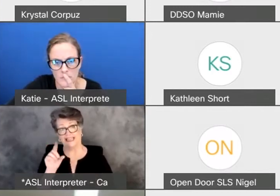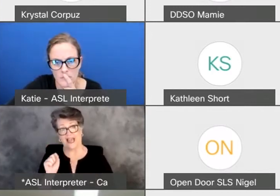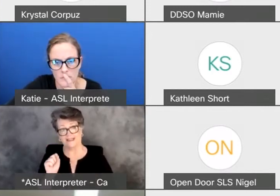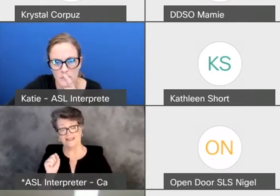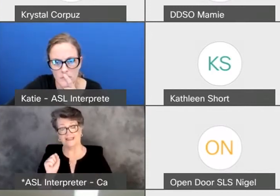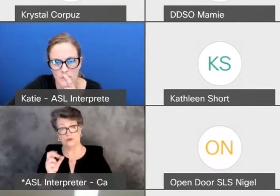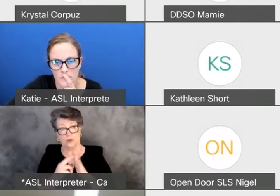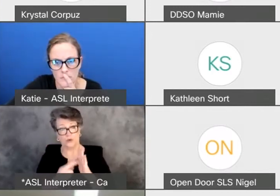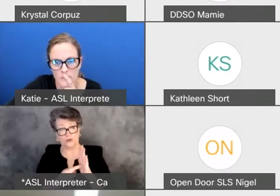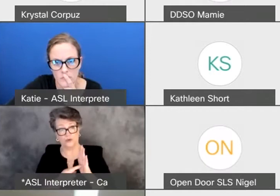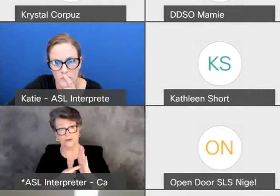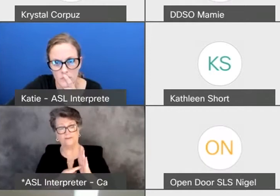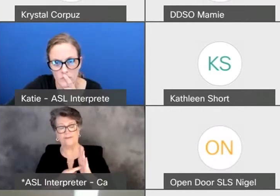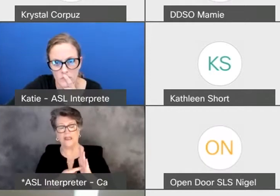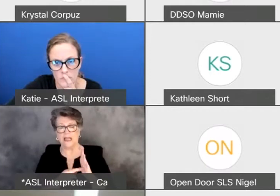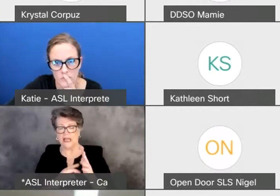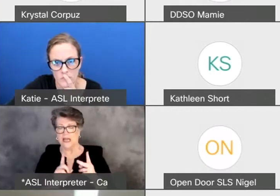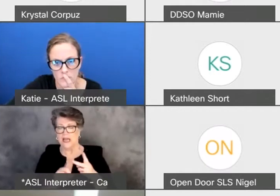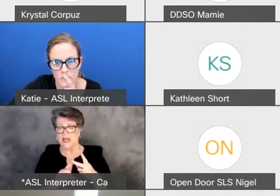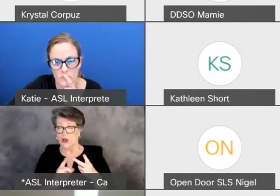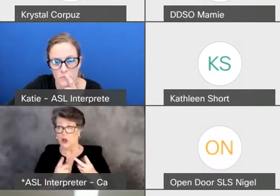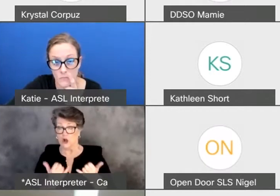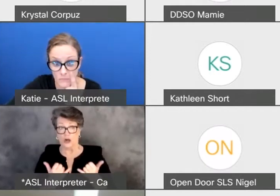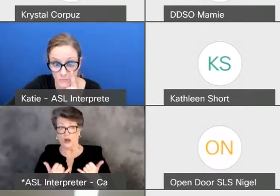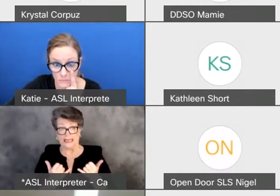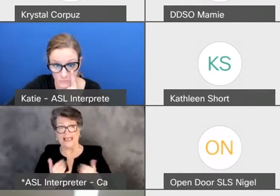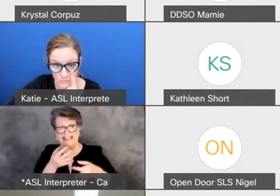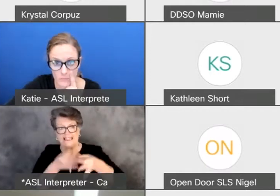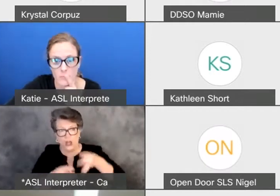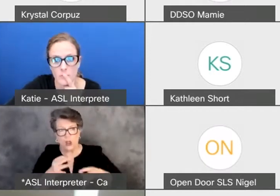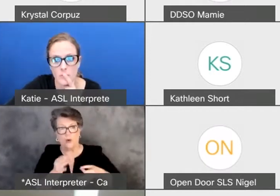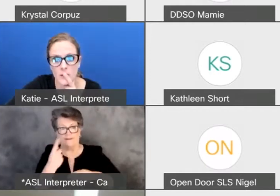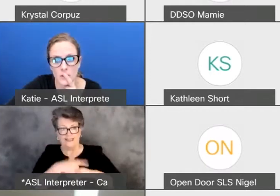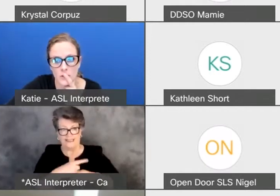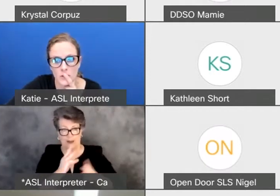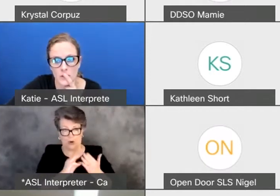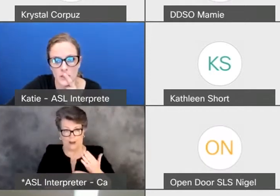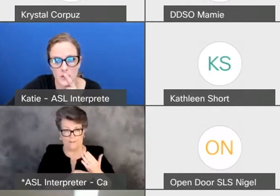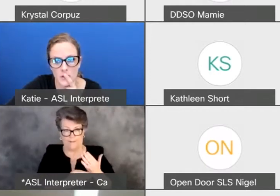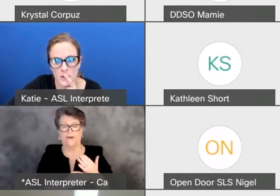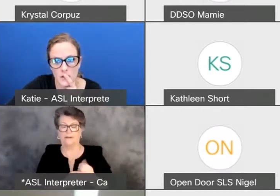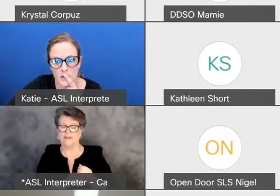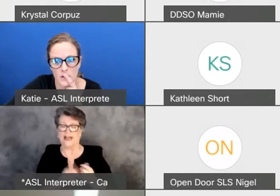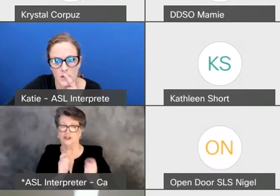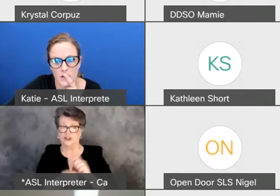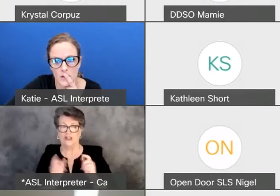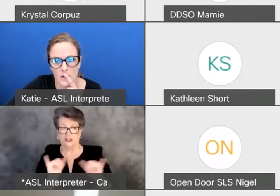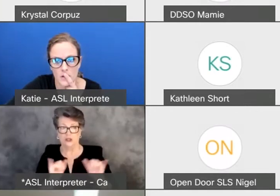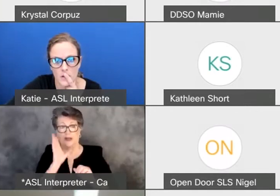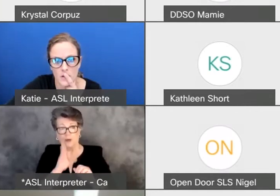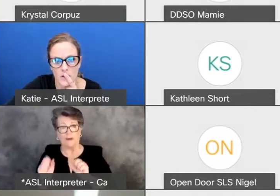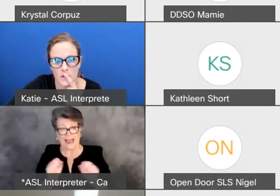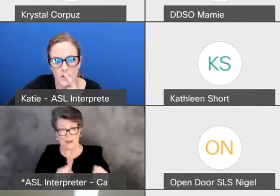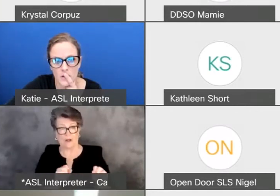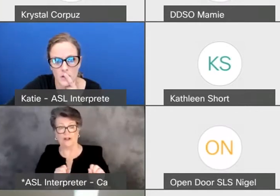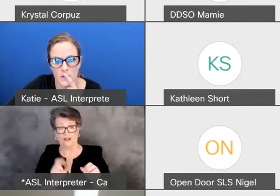TDS rules is that currently it is in lieu of day program. And that is one big thing that is changing, is that it will be able to